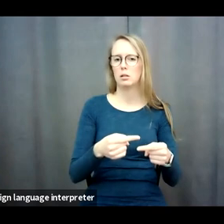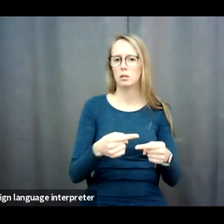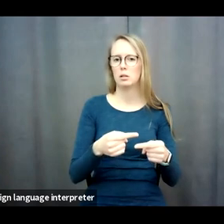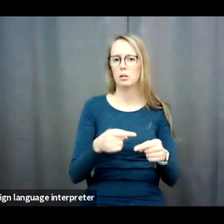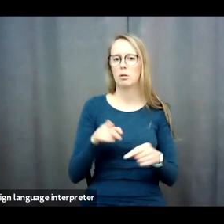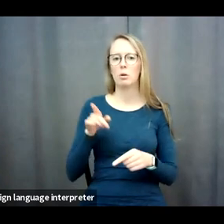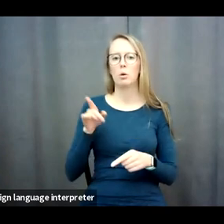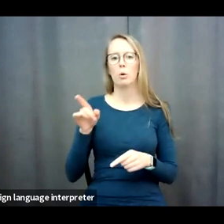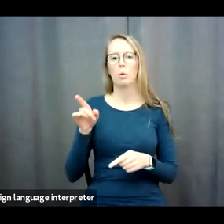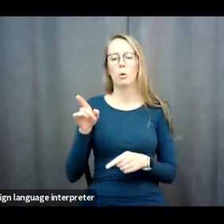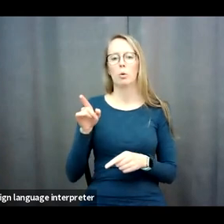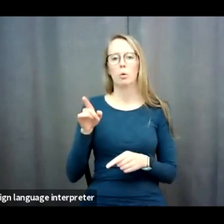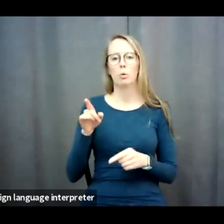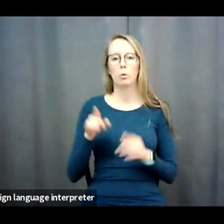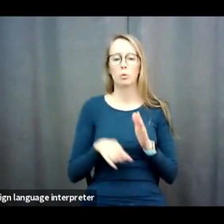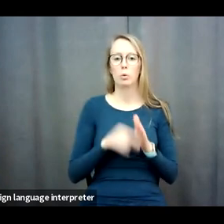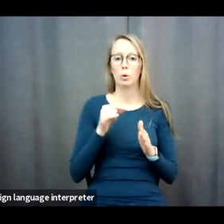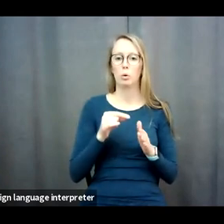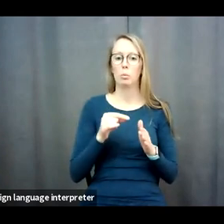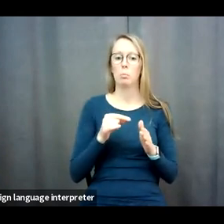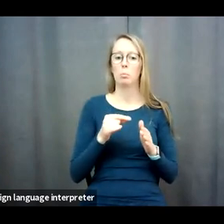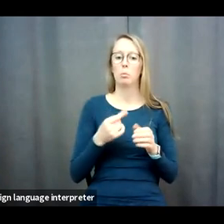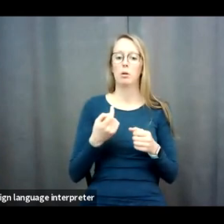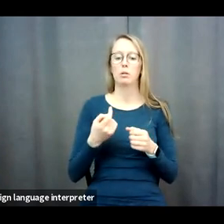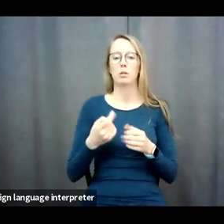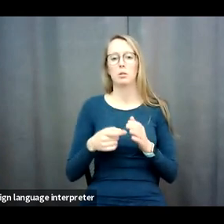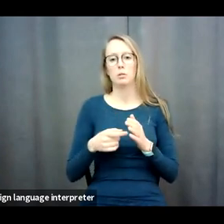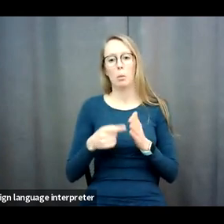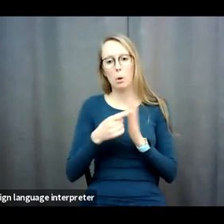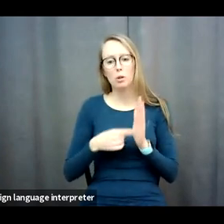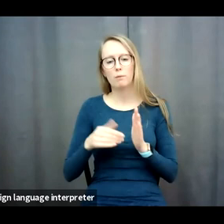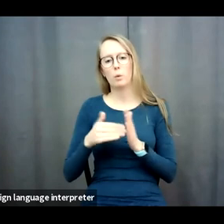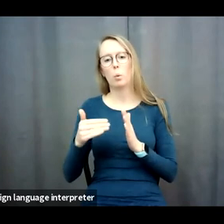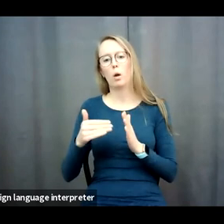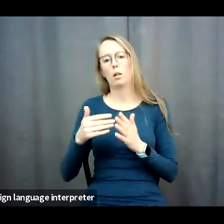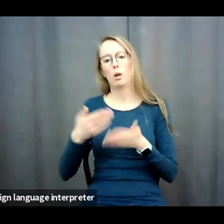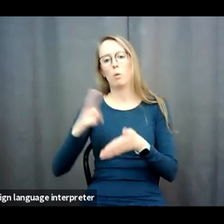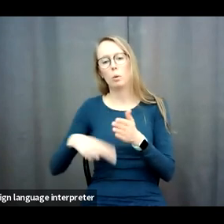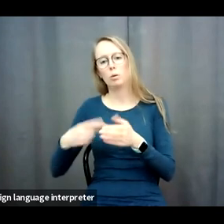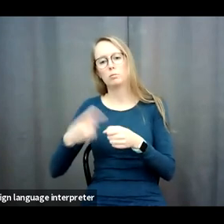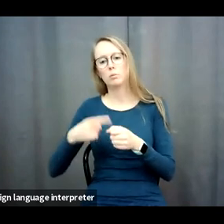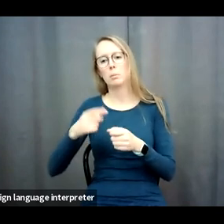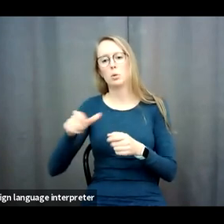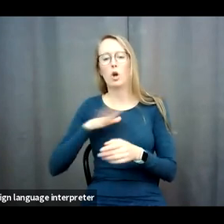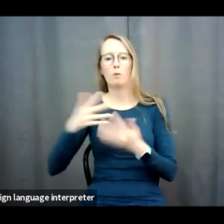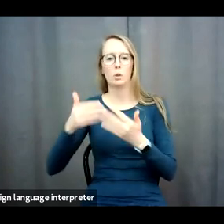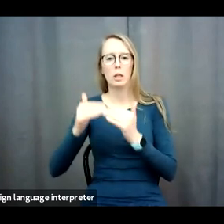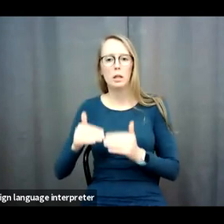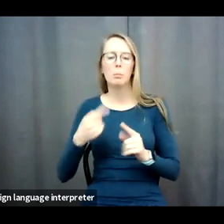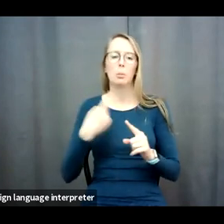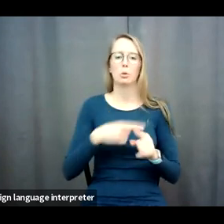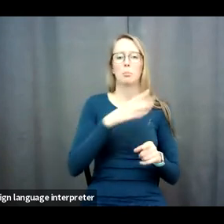drew strongly from the Convention on the Rights of Persons with Disabilities, as well as from the Convention on the Rights of the